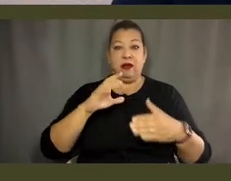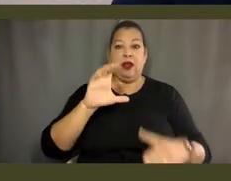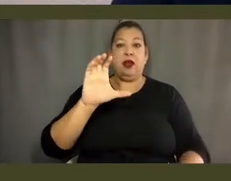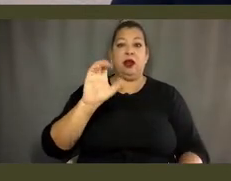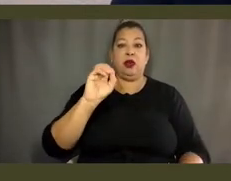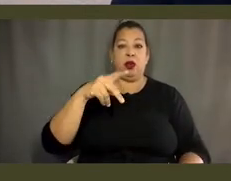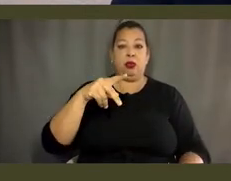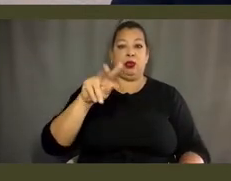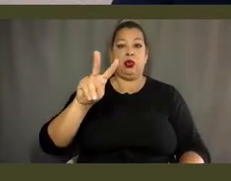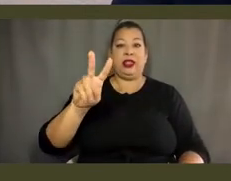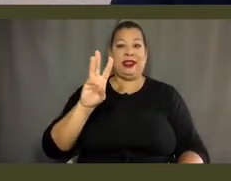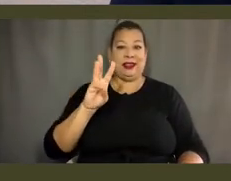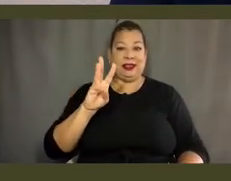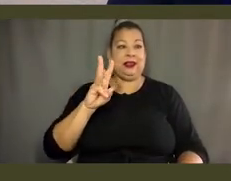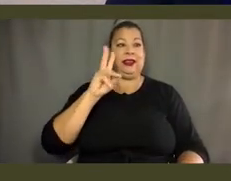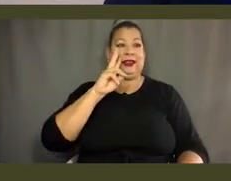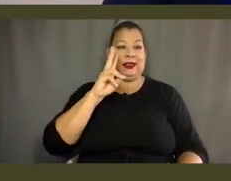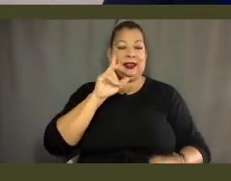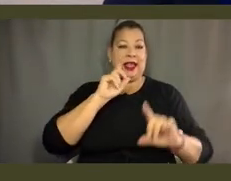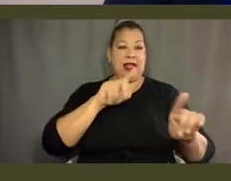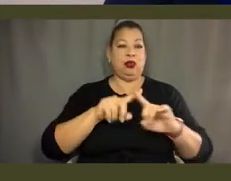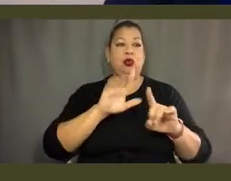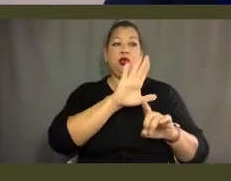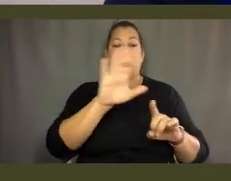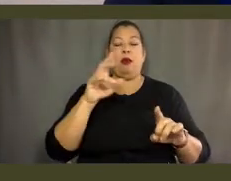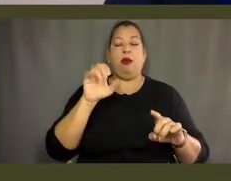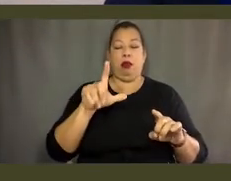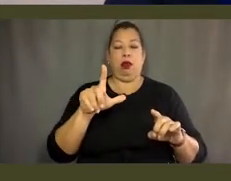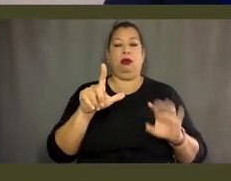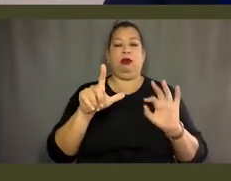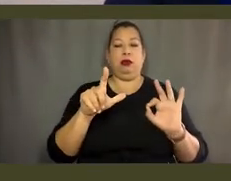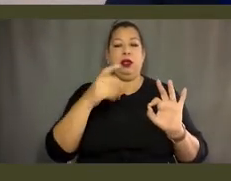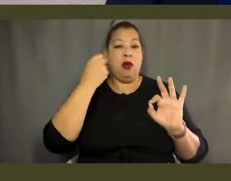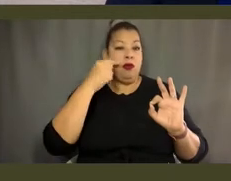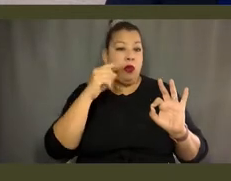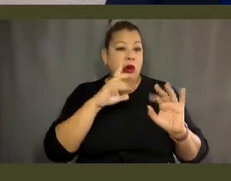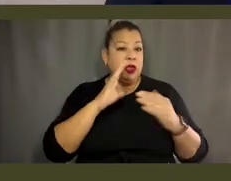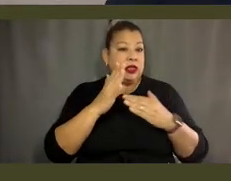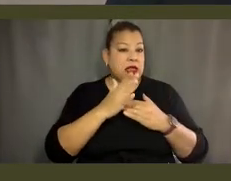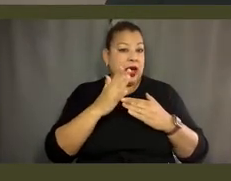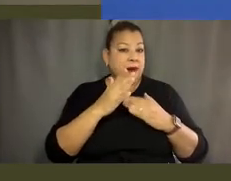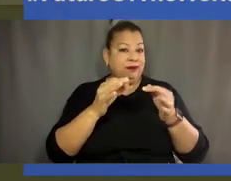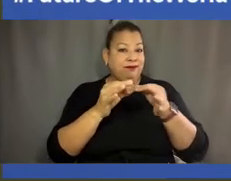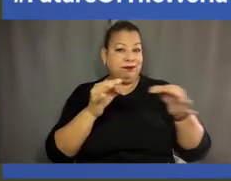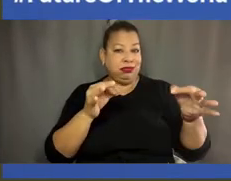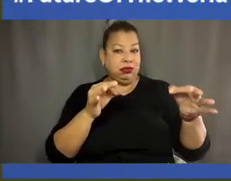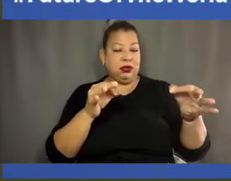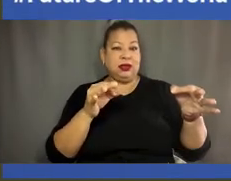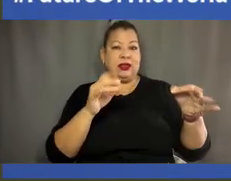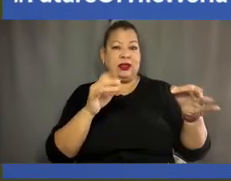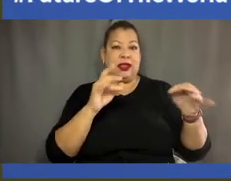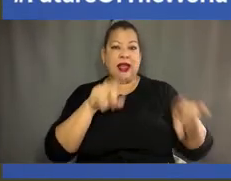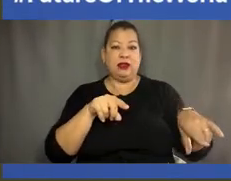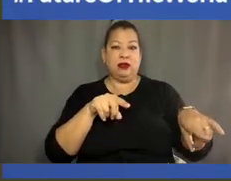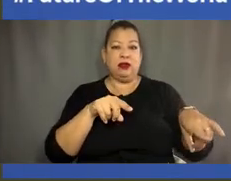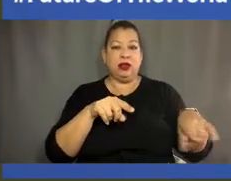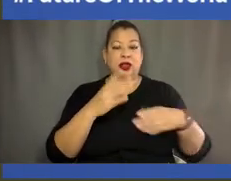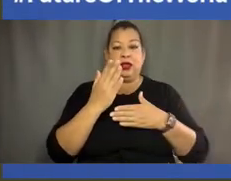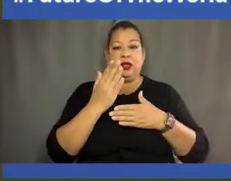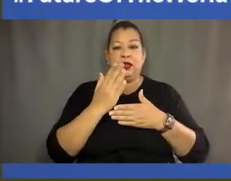the answers to the poll. And so for the number one leading answer is some progress,